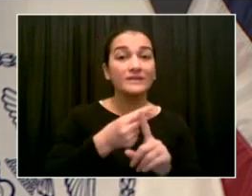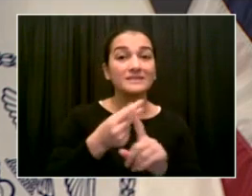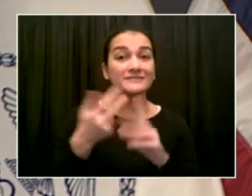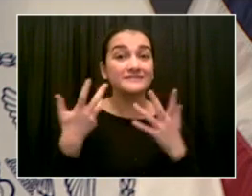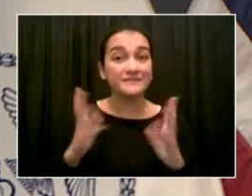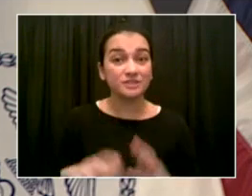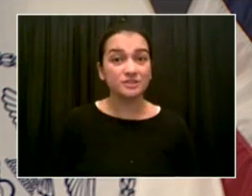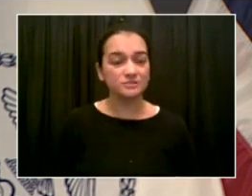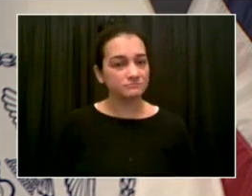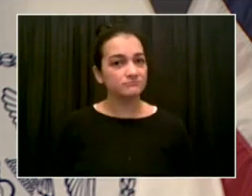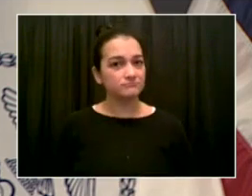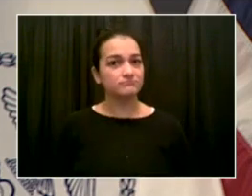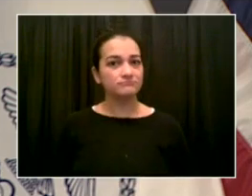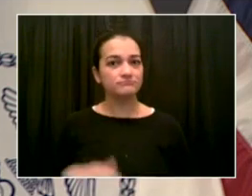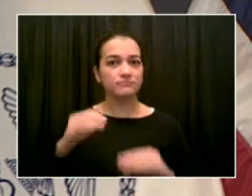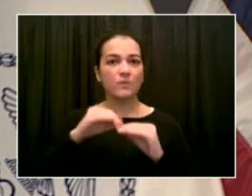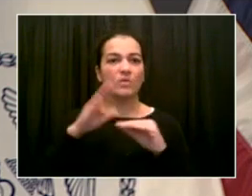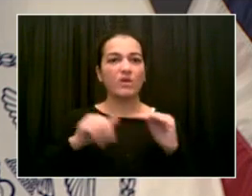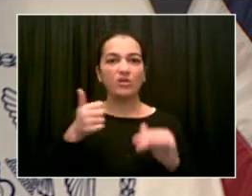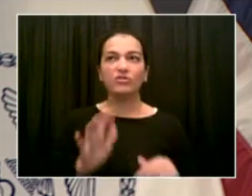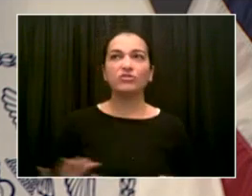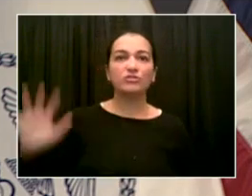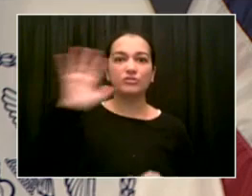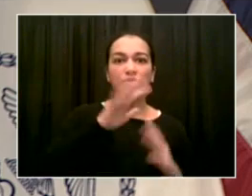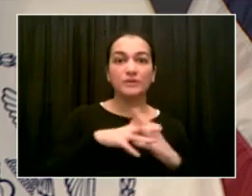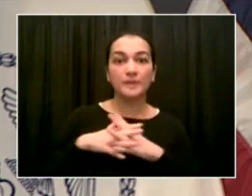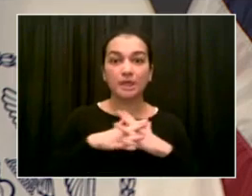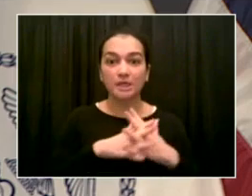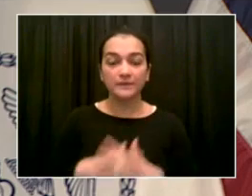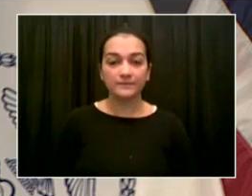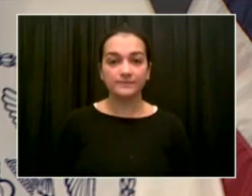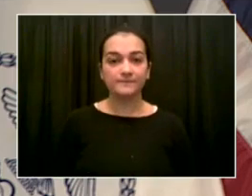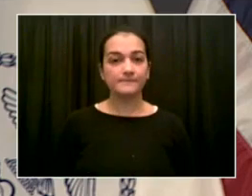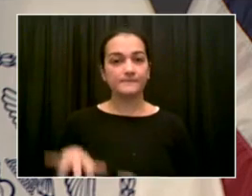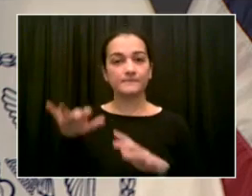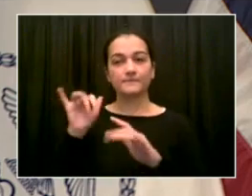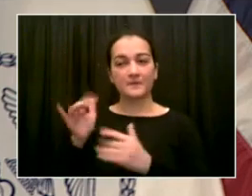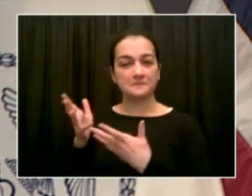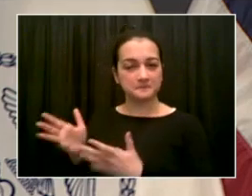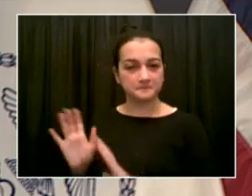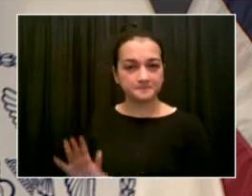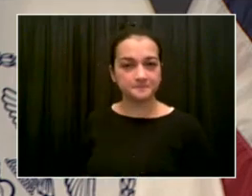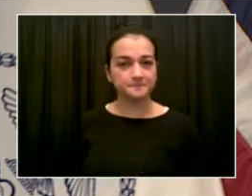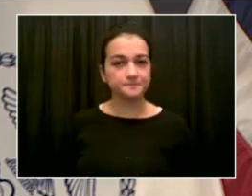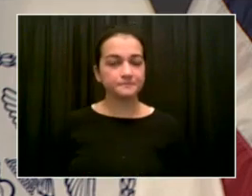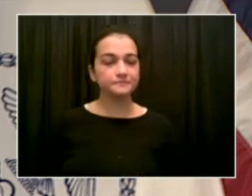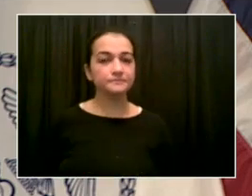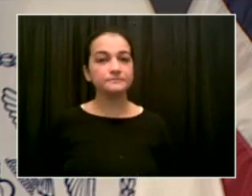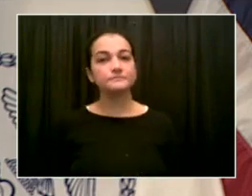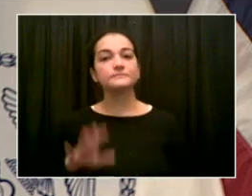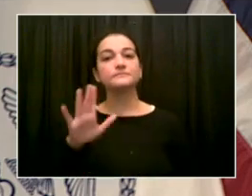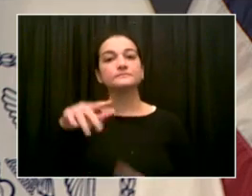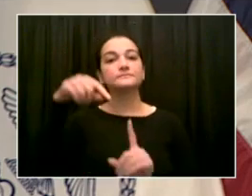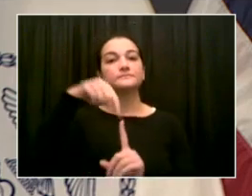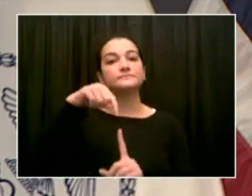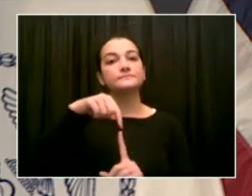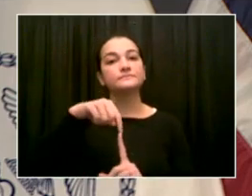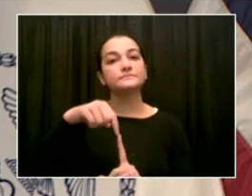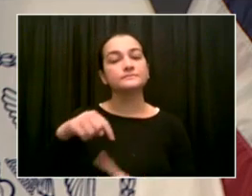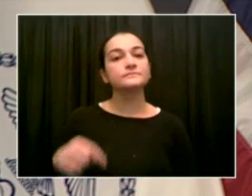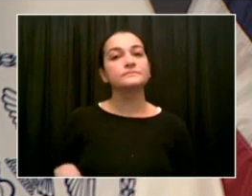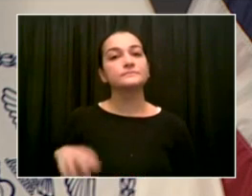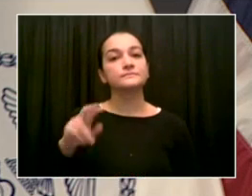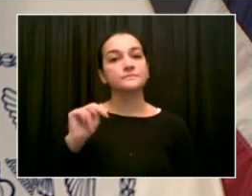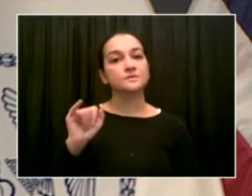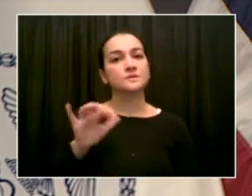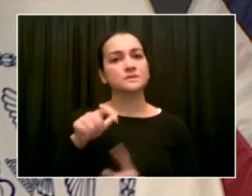We've led the way so often. The things we've called for have often become the approach around the country, even become federal policy, as you